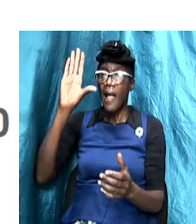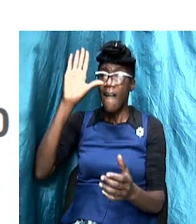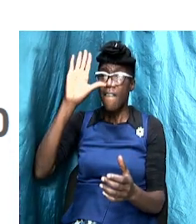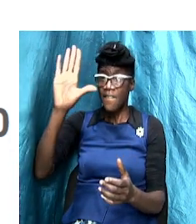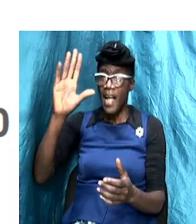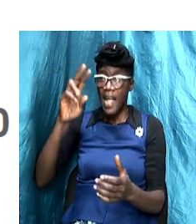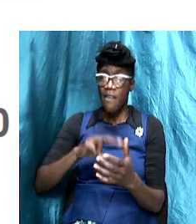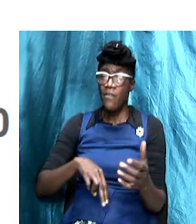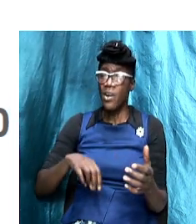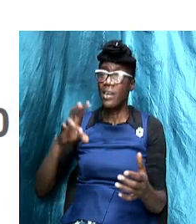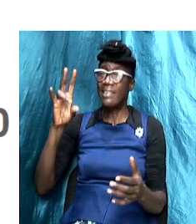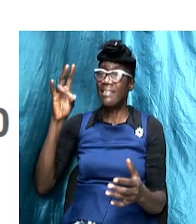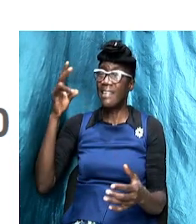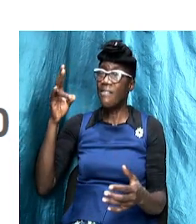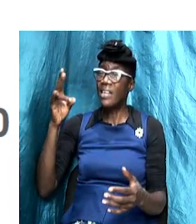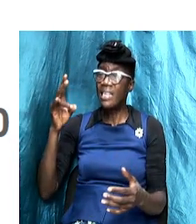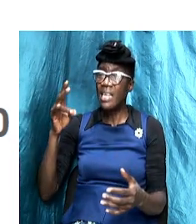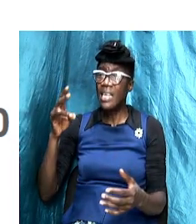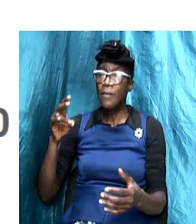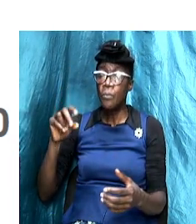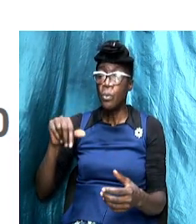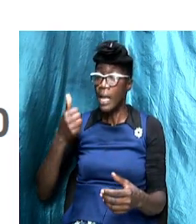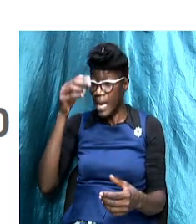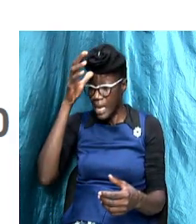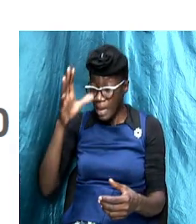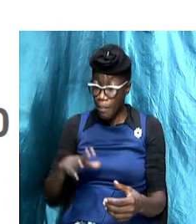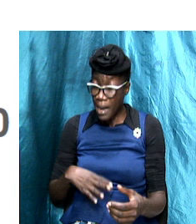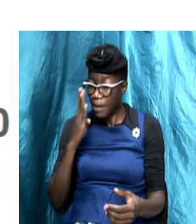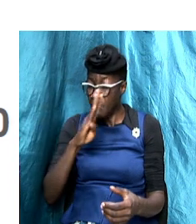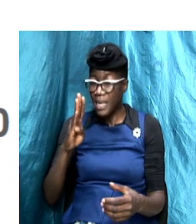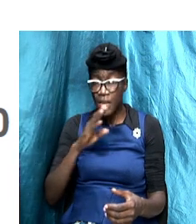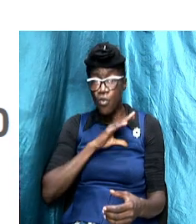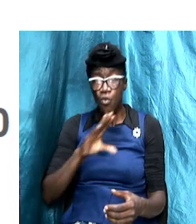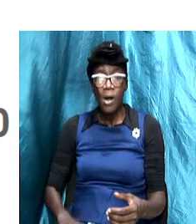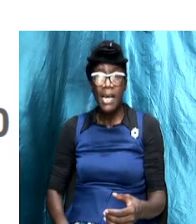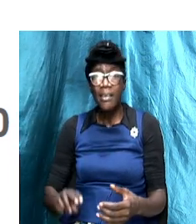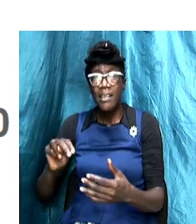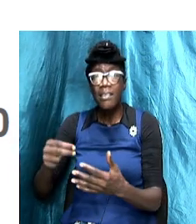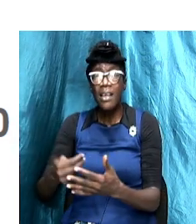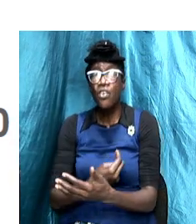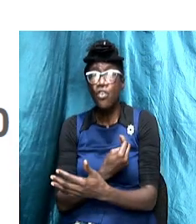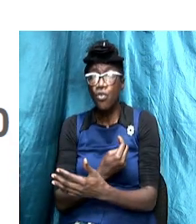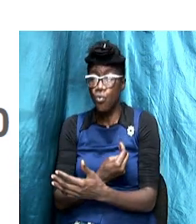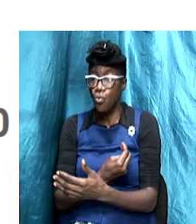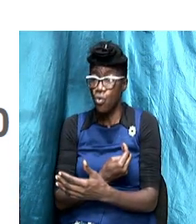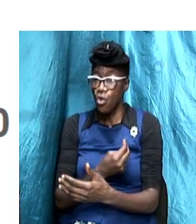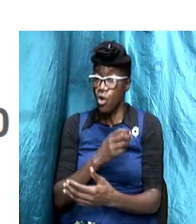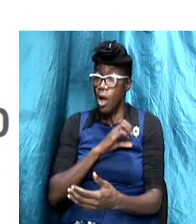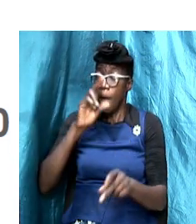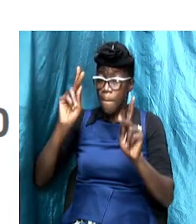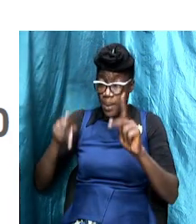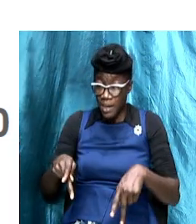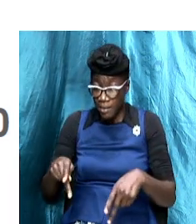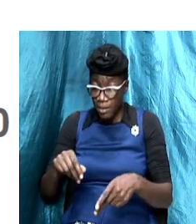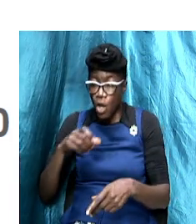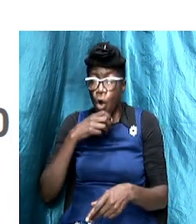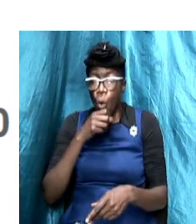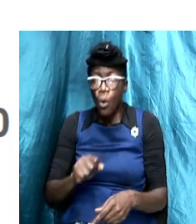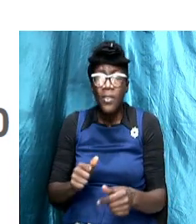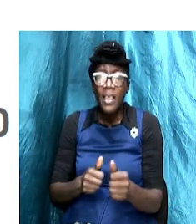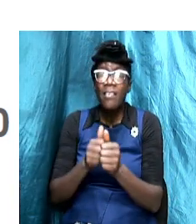creature. All things are passed away, and behold, all things, not some things, everything has become